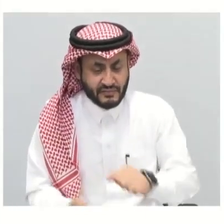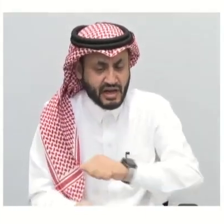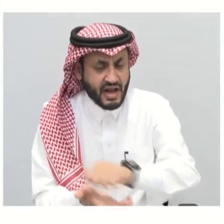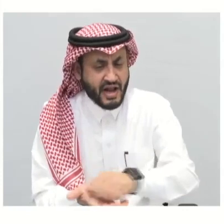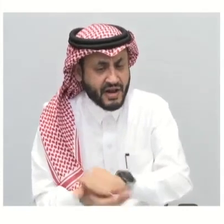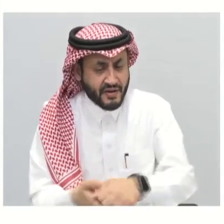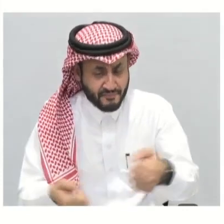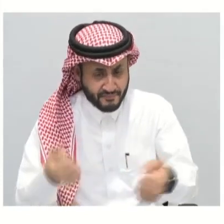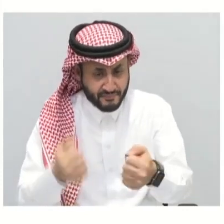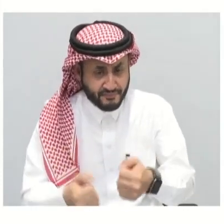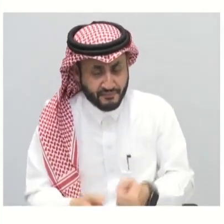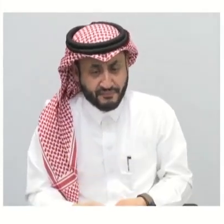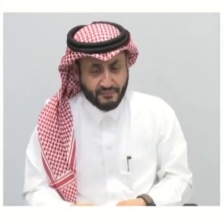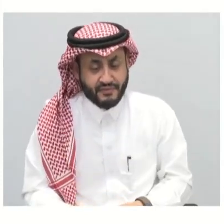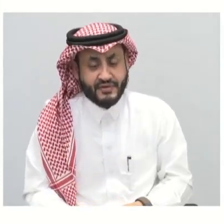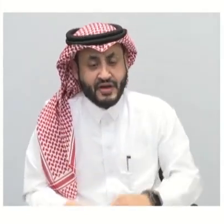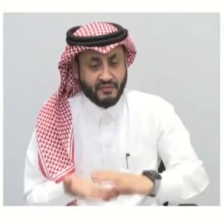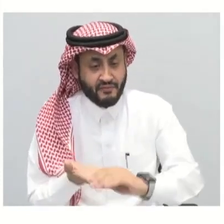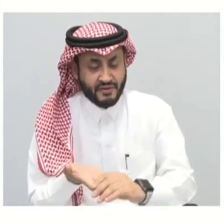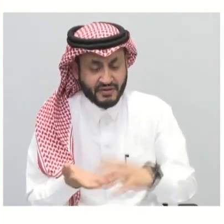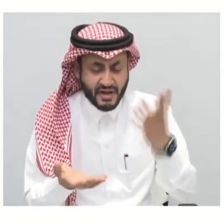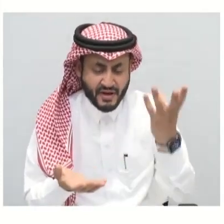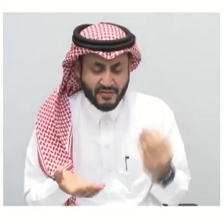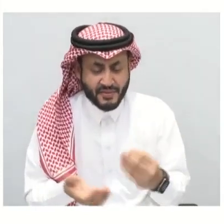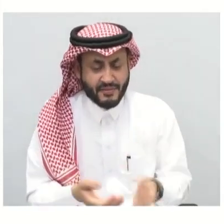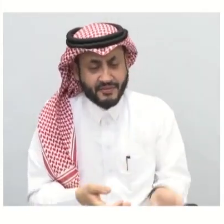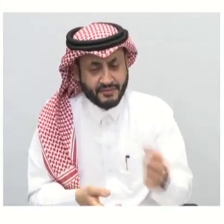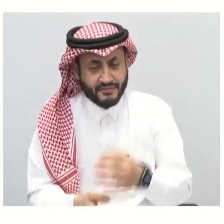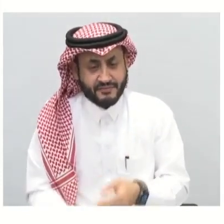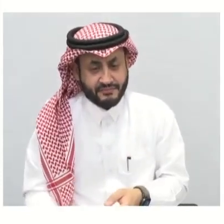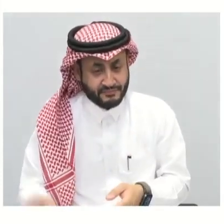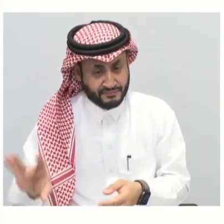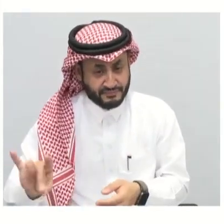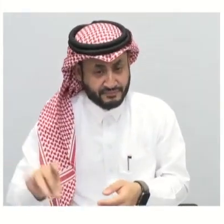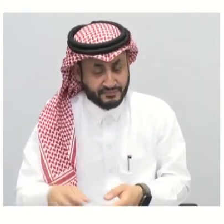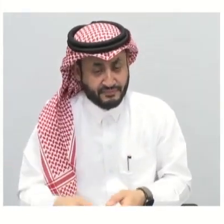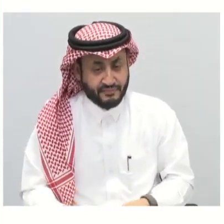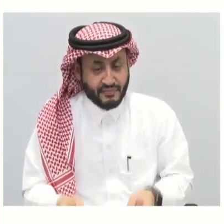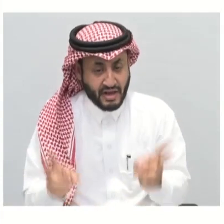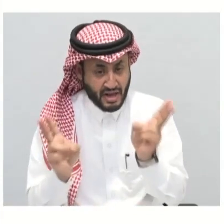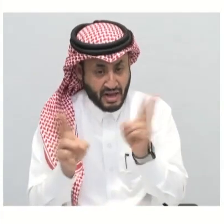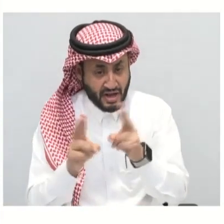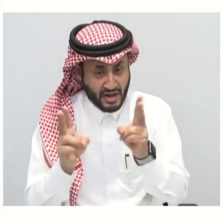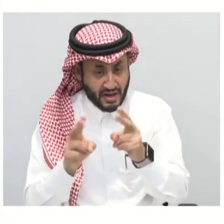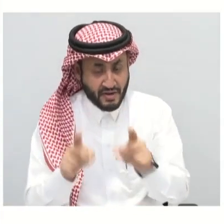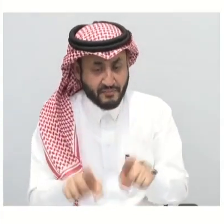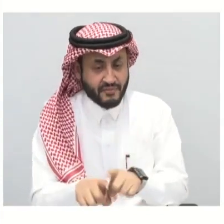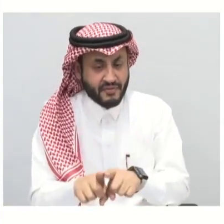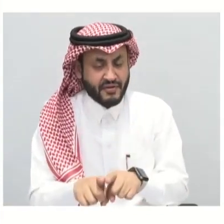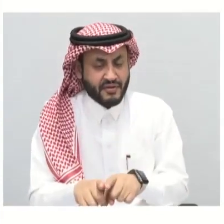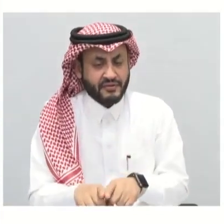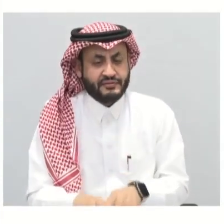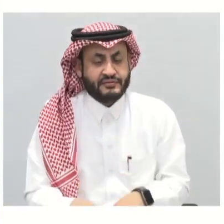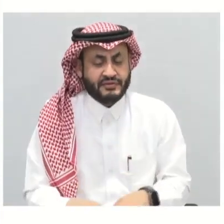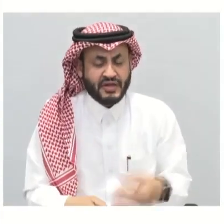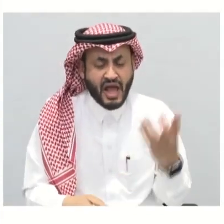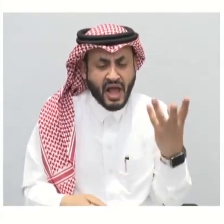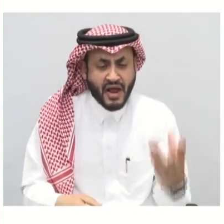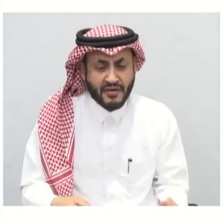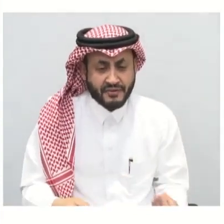Wednesday afternoon. And number 8, he is meeting his brother at the airport on Wednesday night